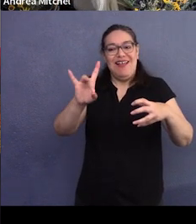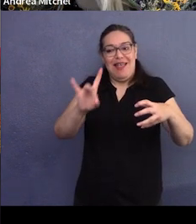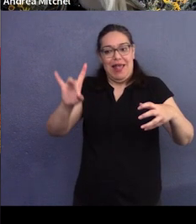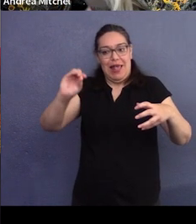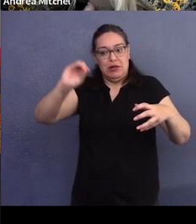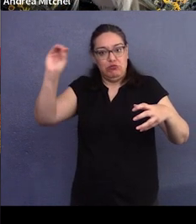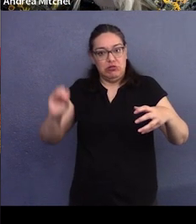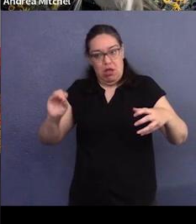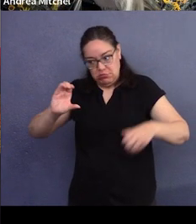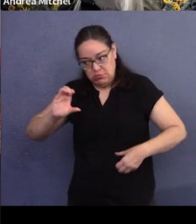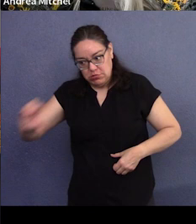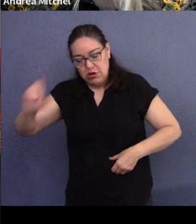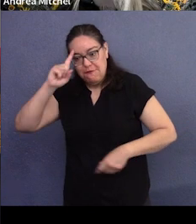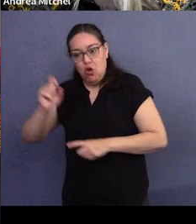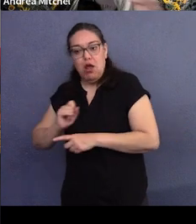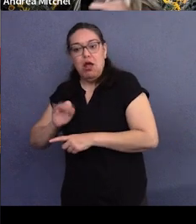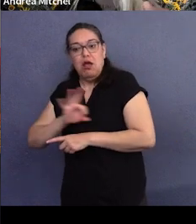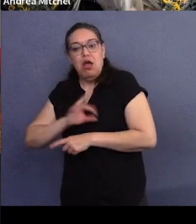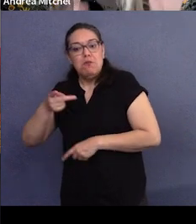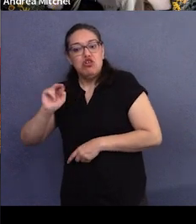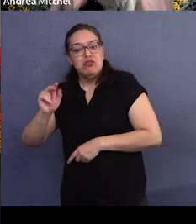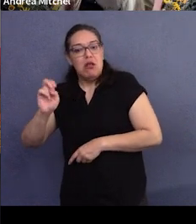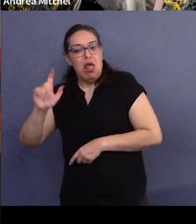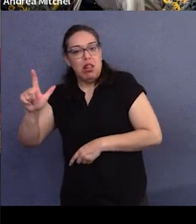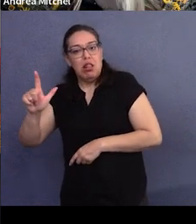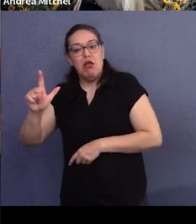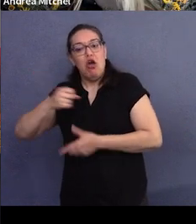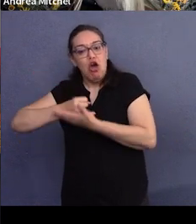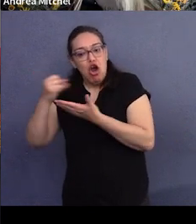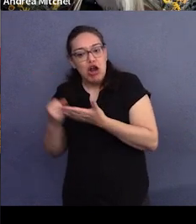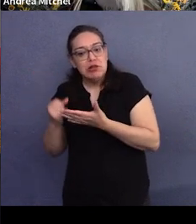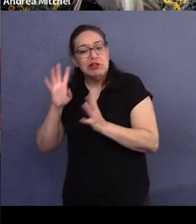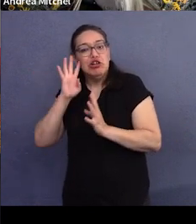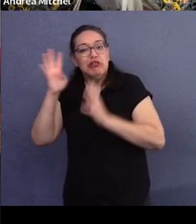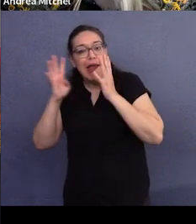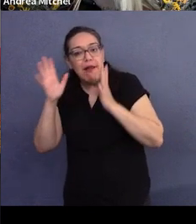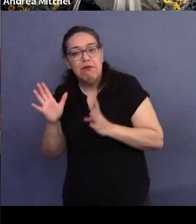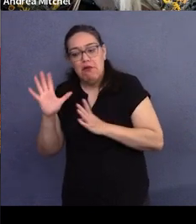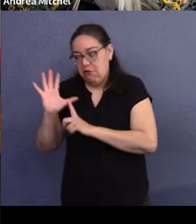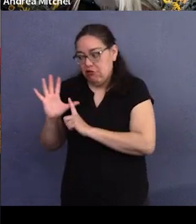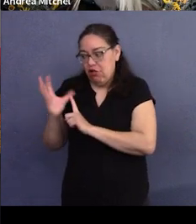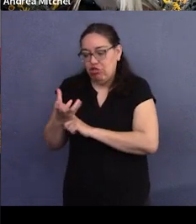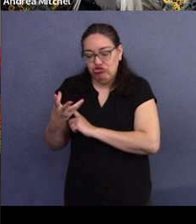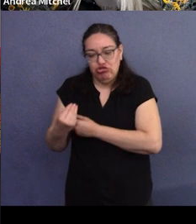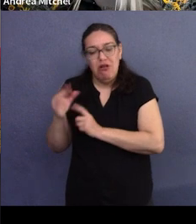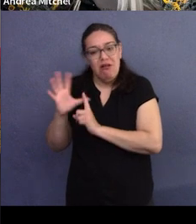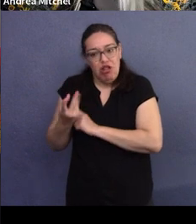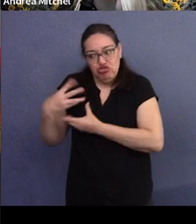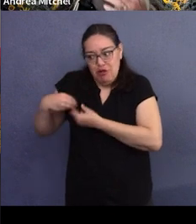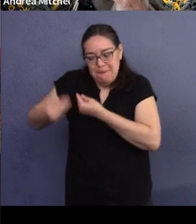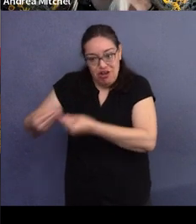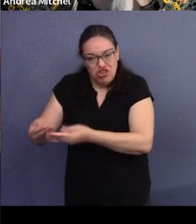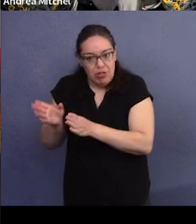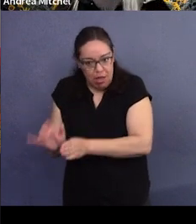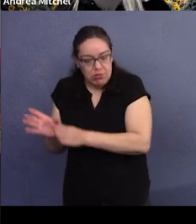for artists, creatives, culture bearers. That is said throughout, and you have to do that. Which when I